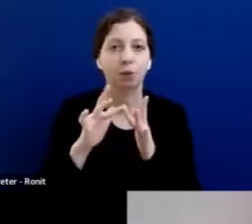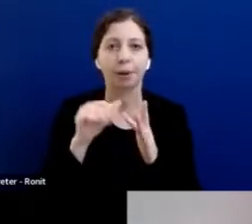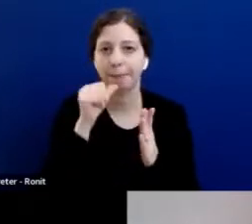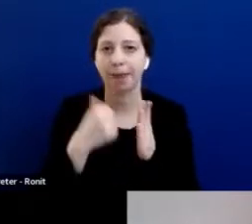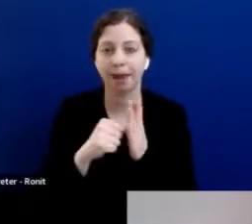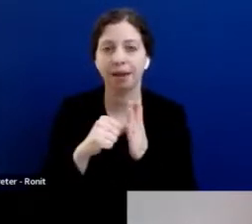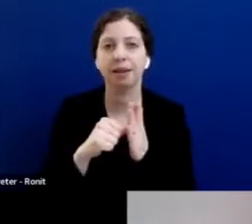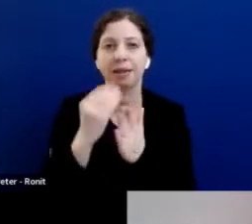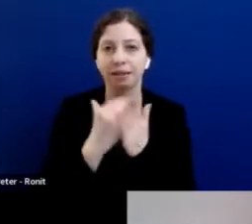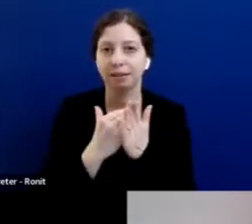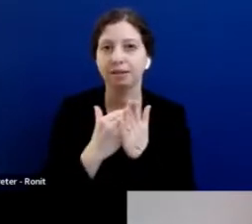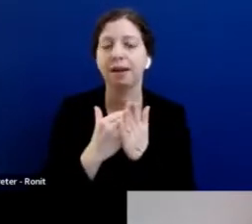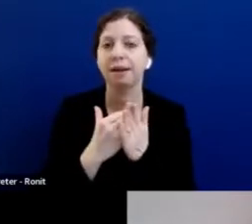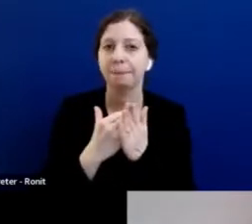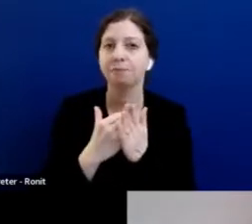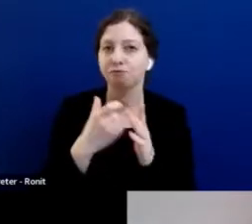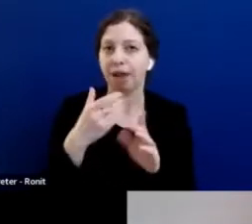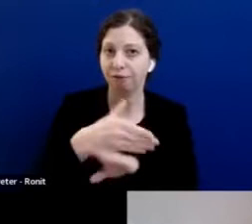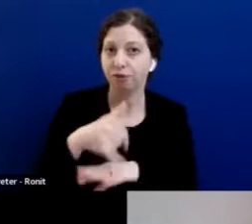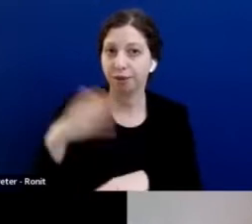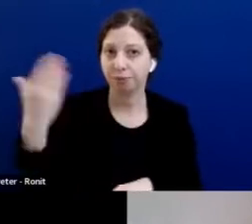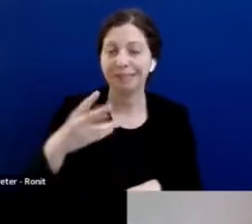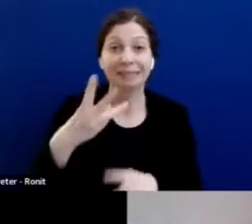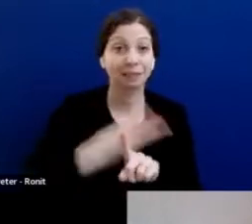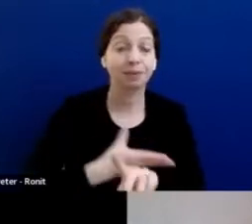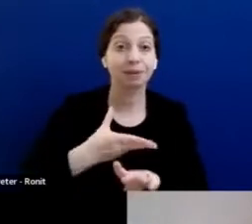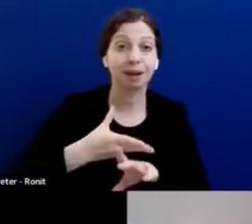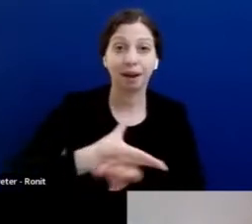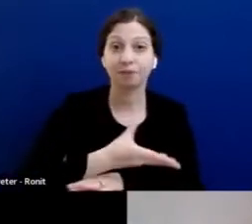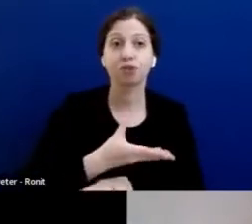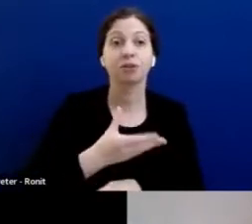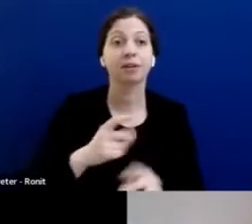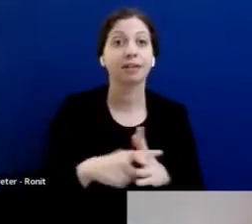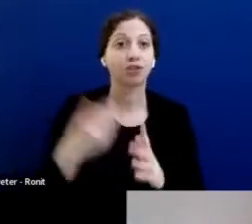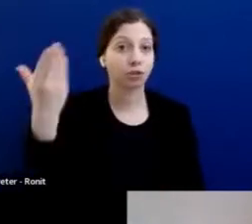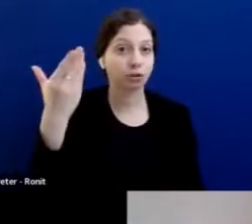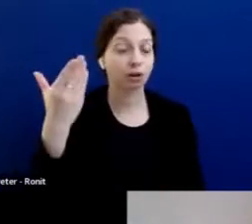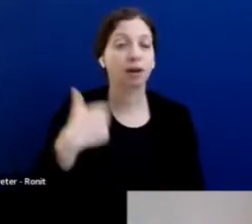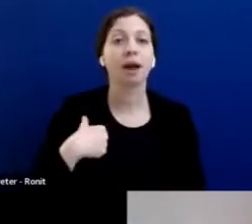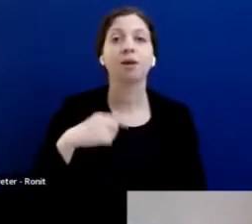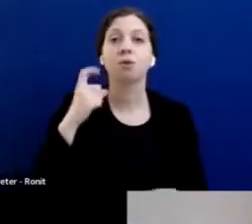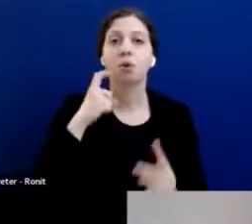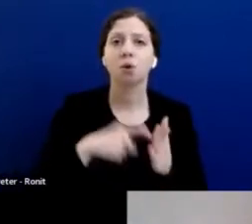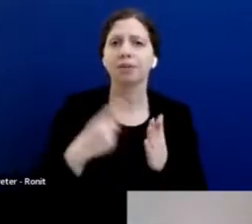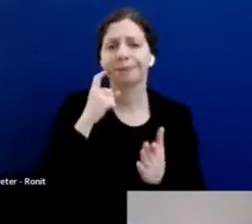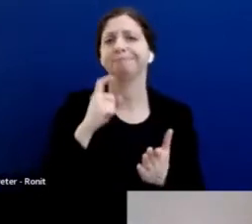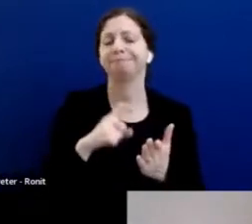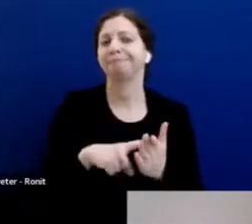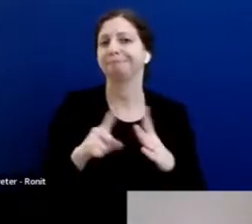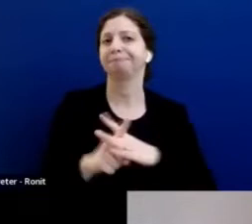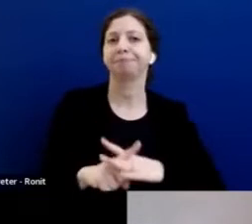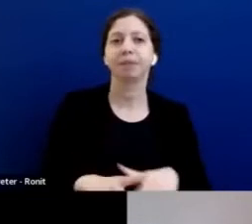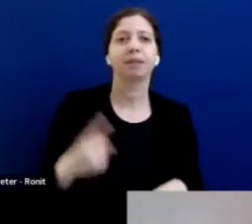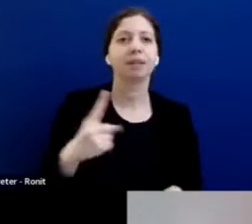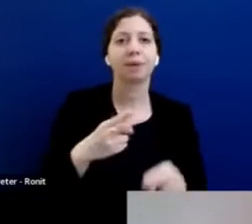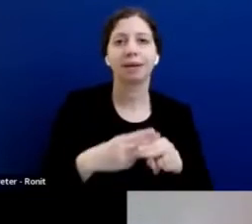of the presentation. And 6 months after we had done that initial talk, I noticed something that caught my eye. Someone